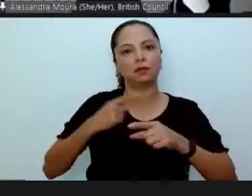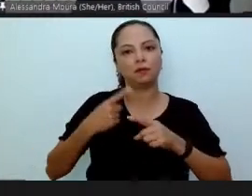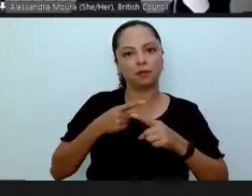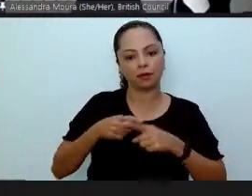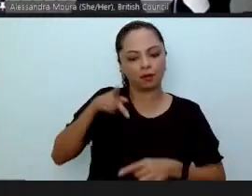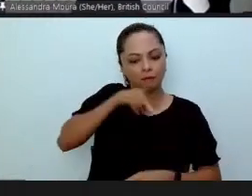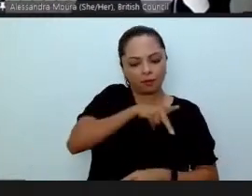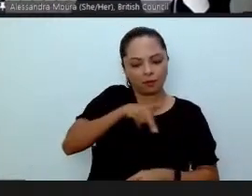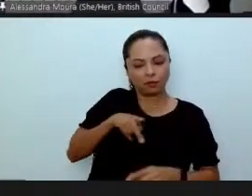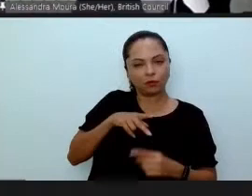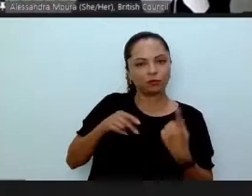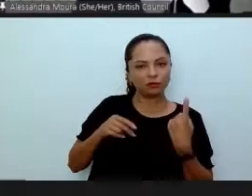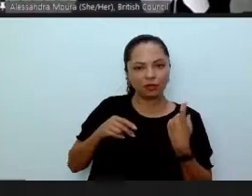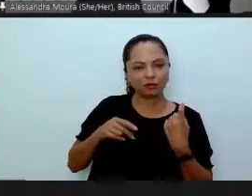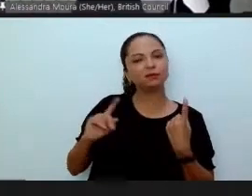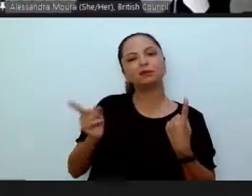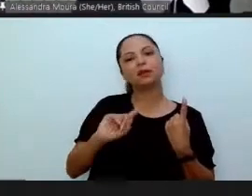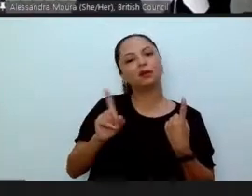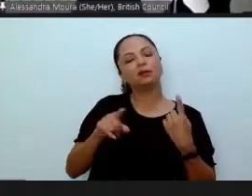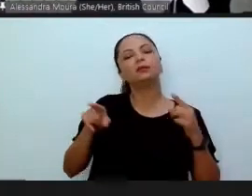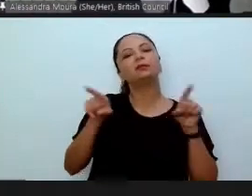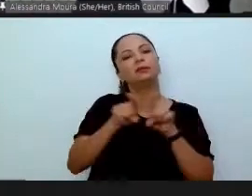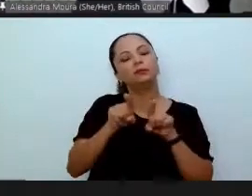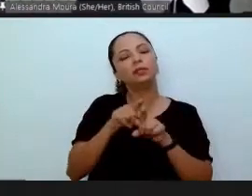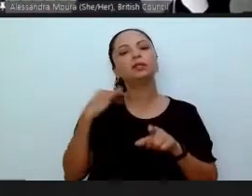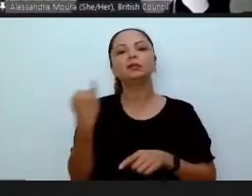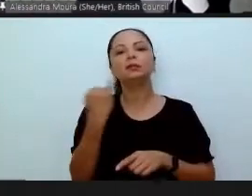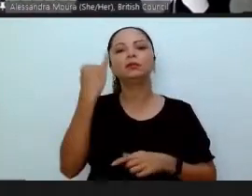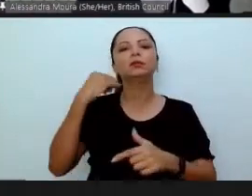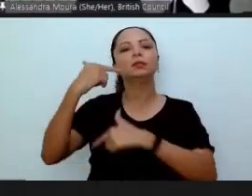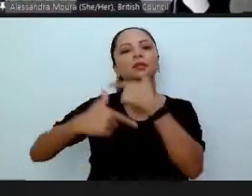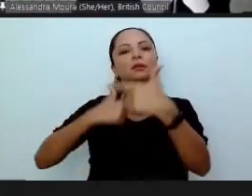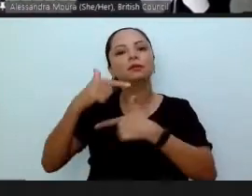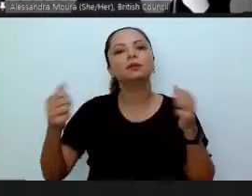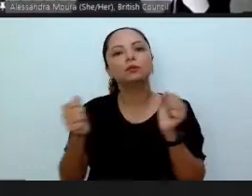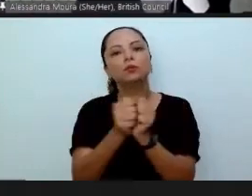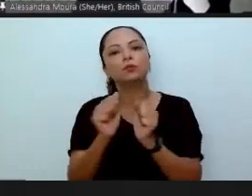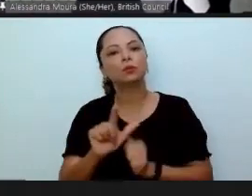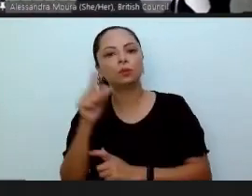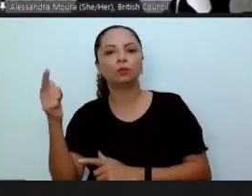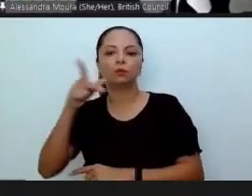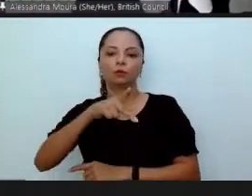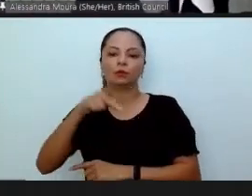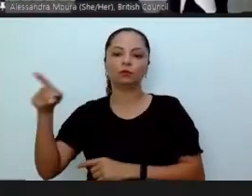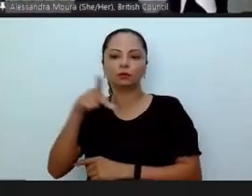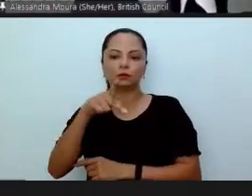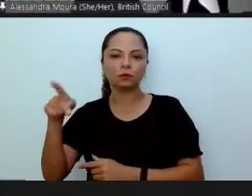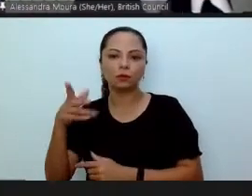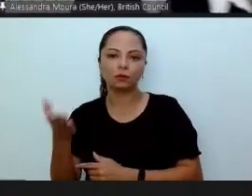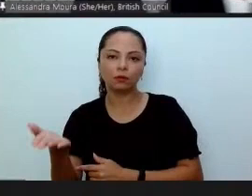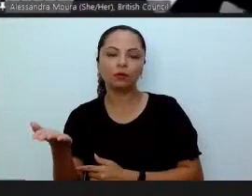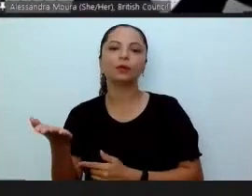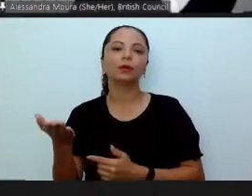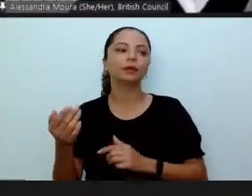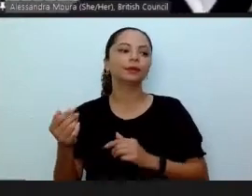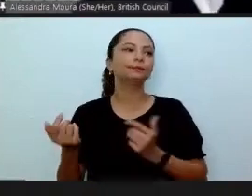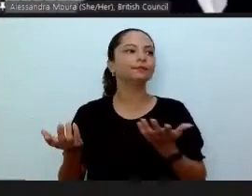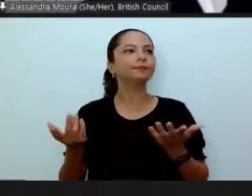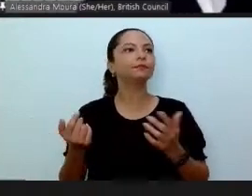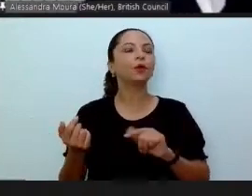working together with other teachers in other classrooms in a school with a staff room. And this idea of creating a school